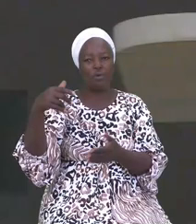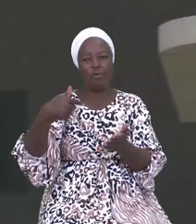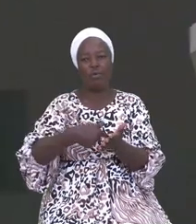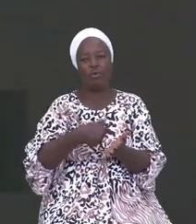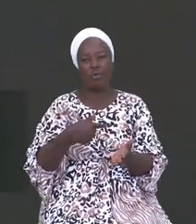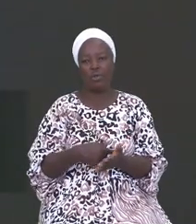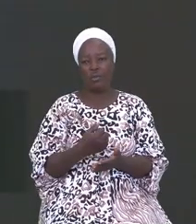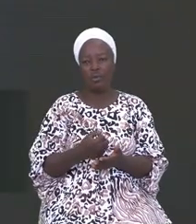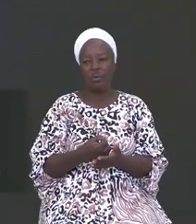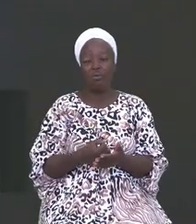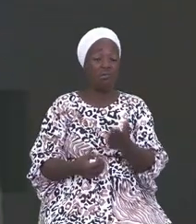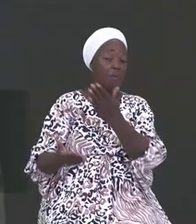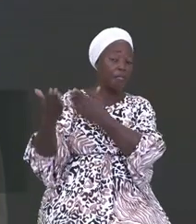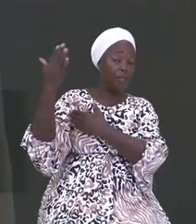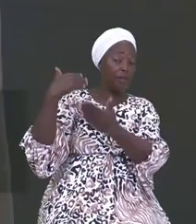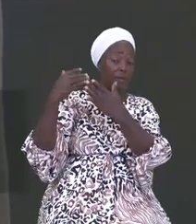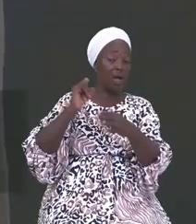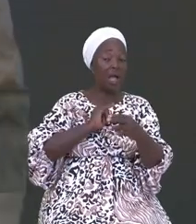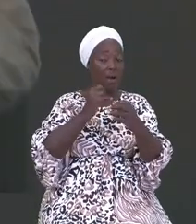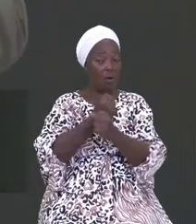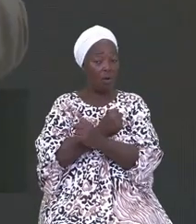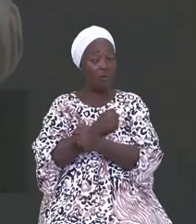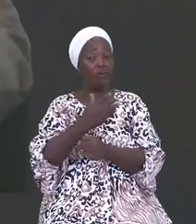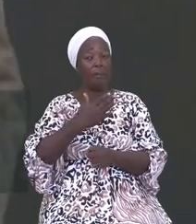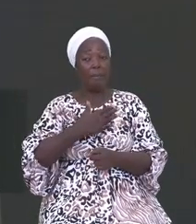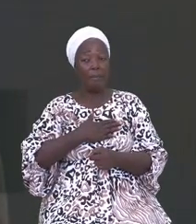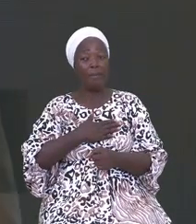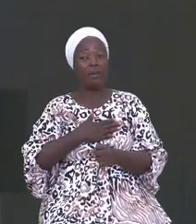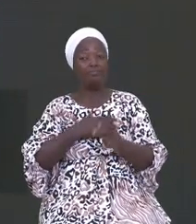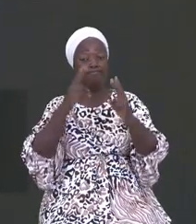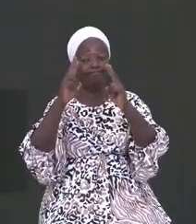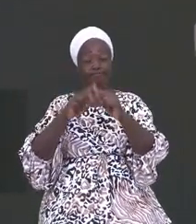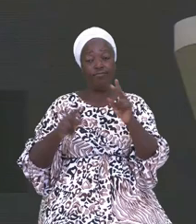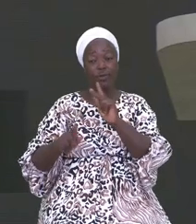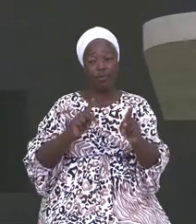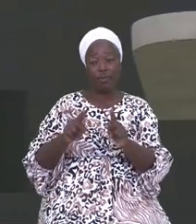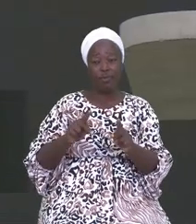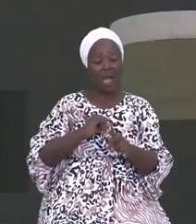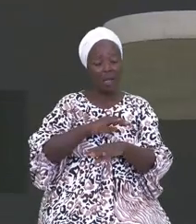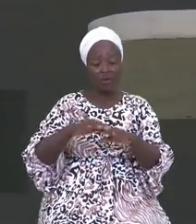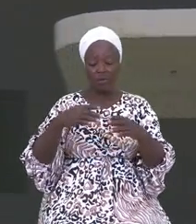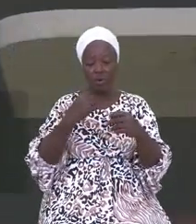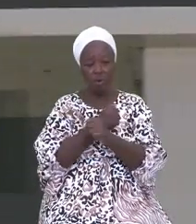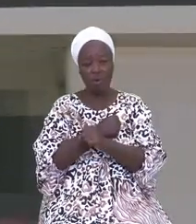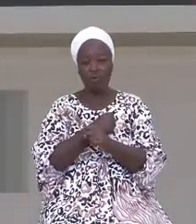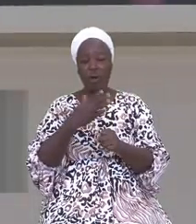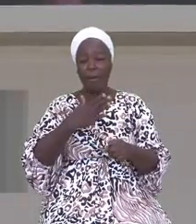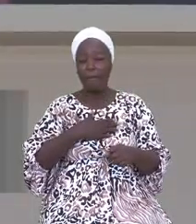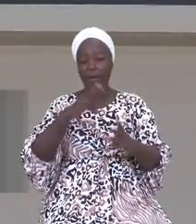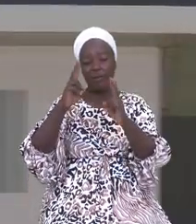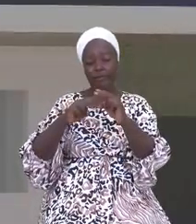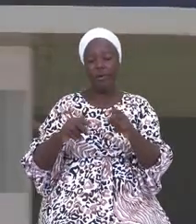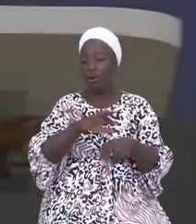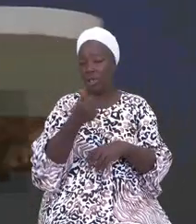my tribe, I don't love that tribe no more. Gone were the days I